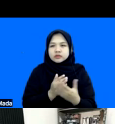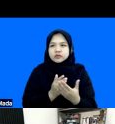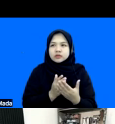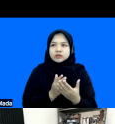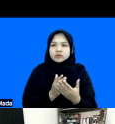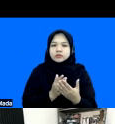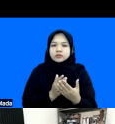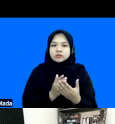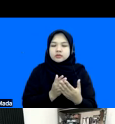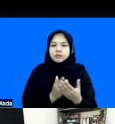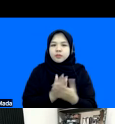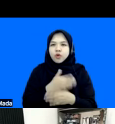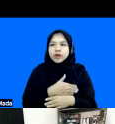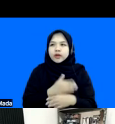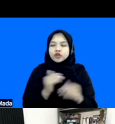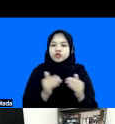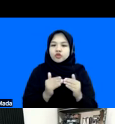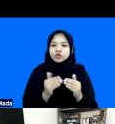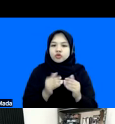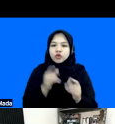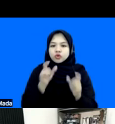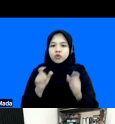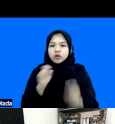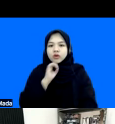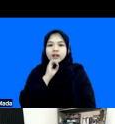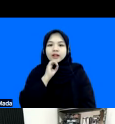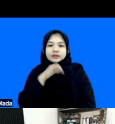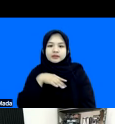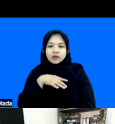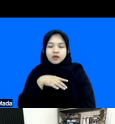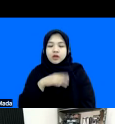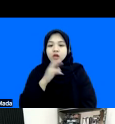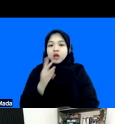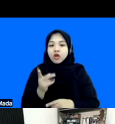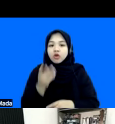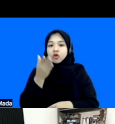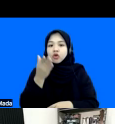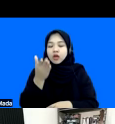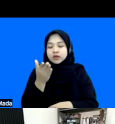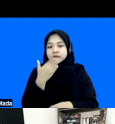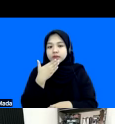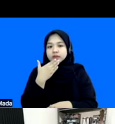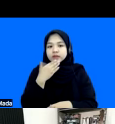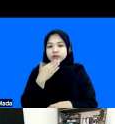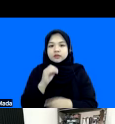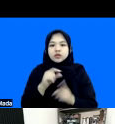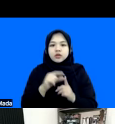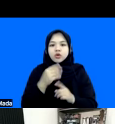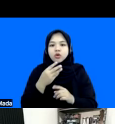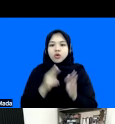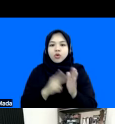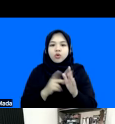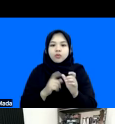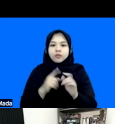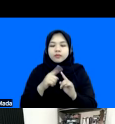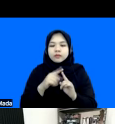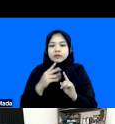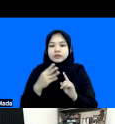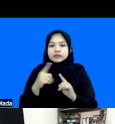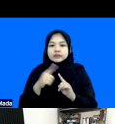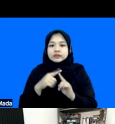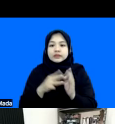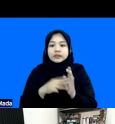those of you who are familiar with OpenStreetMap, it's the free and open map of the world. The Philippines has a very vibrant and diverse community of open